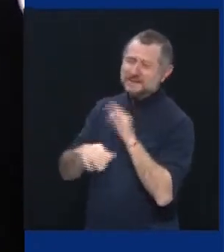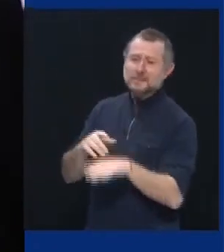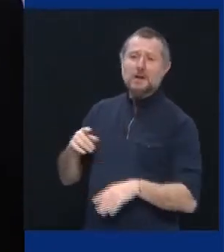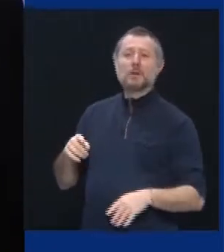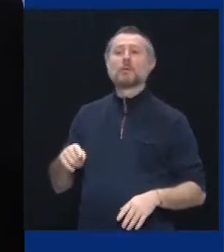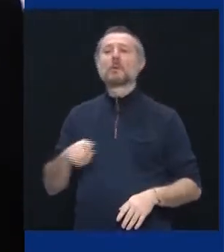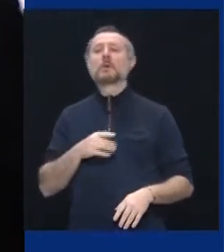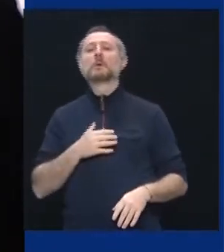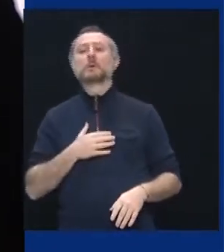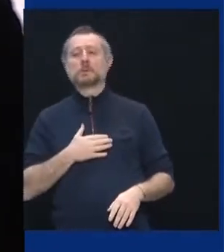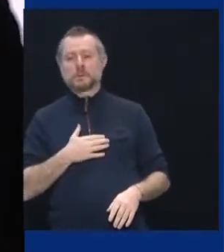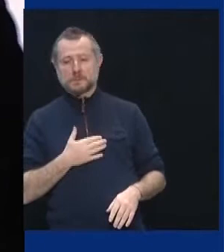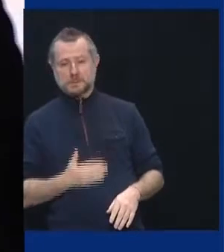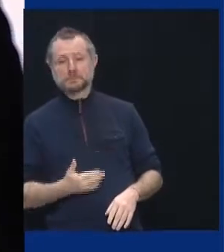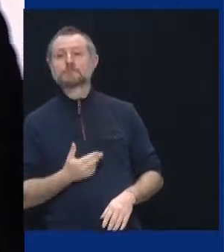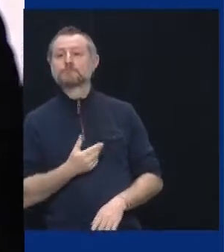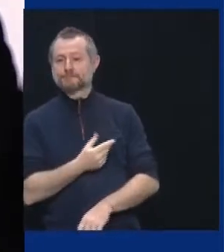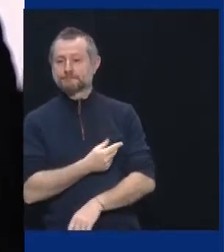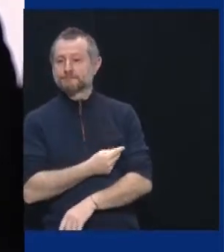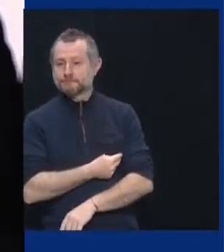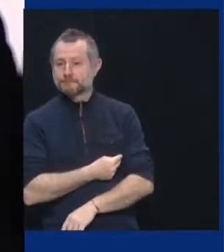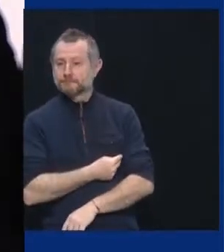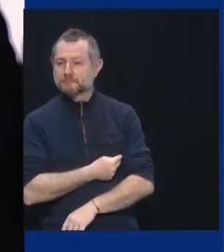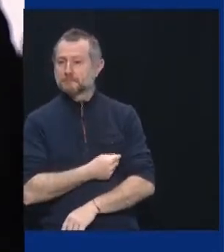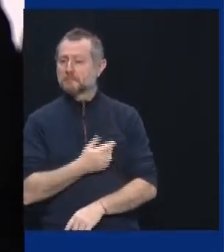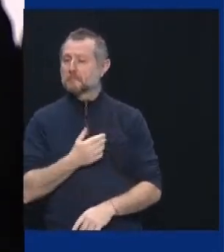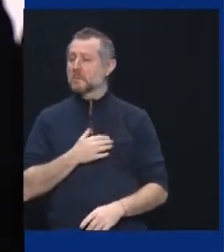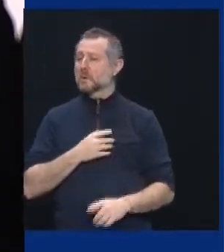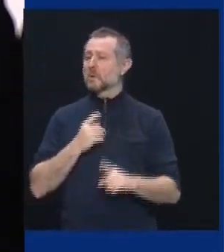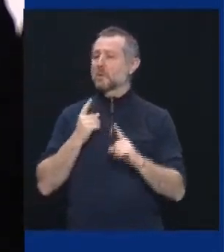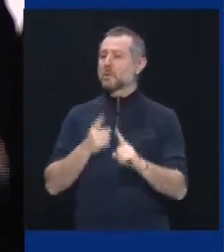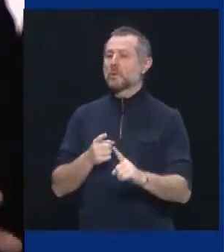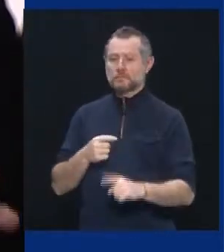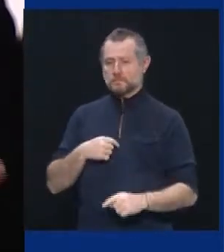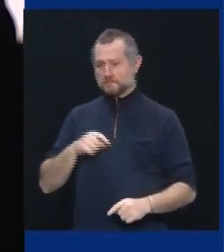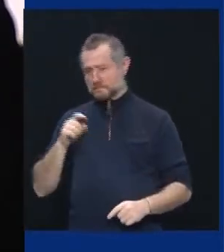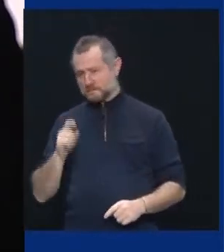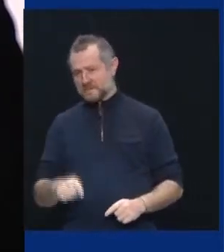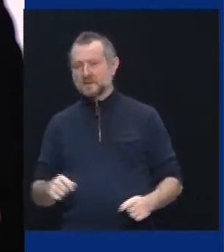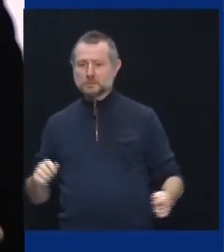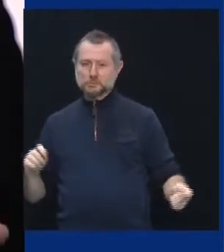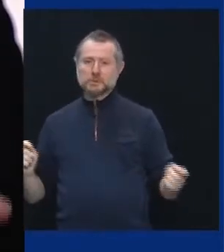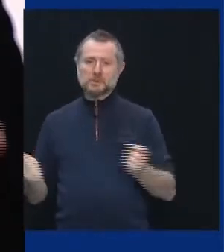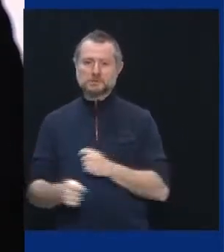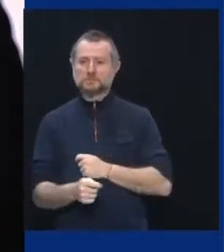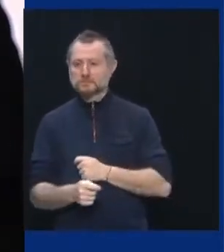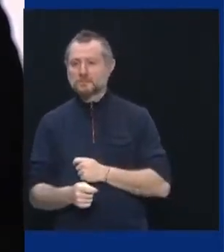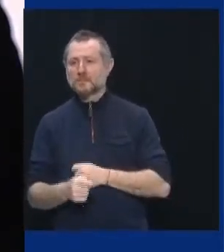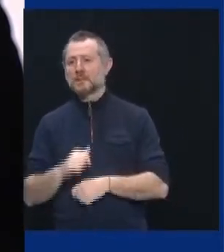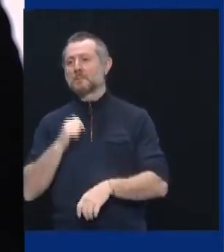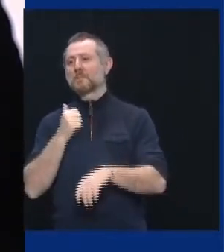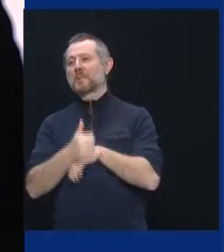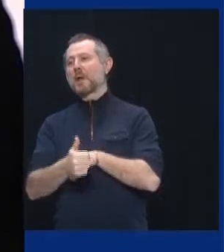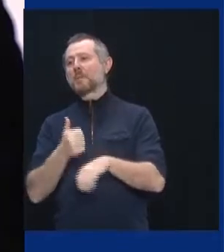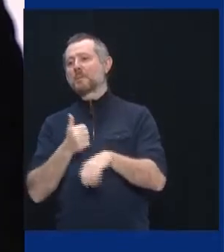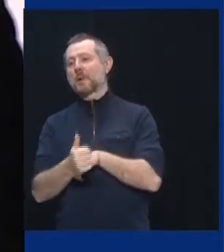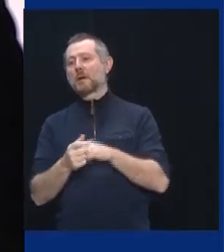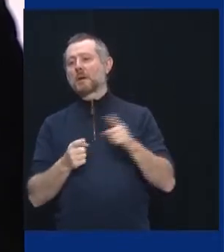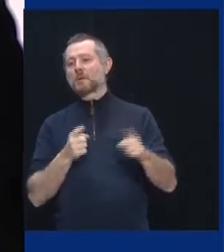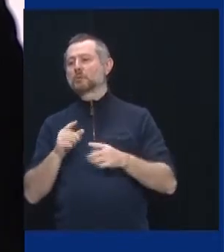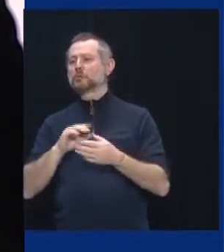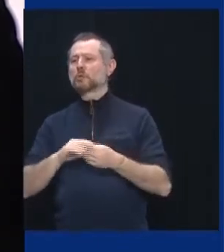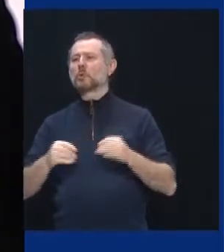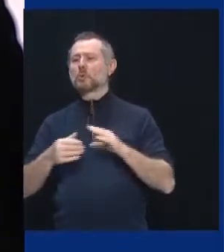So what I want to do today is we have got to change this blame narrative. We understand a lot of